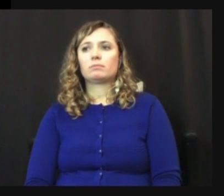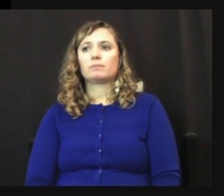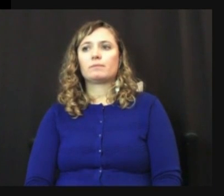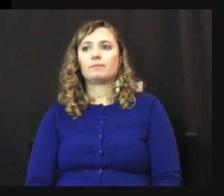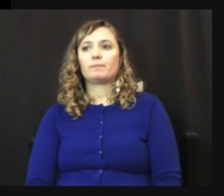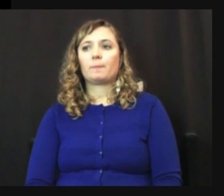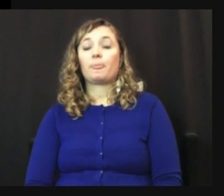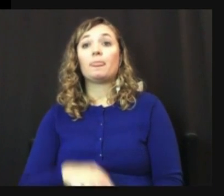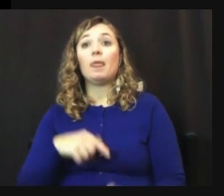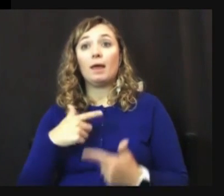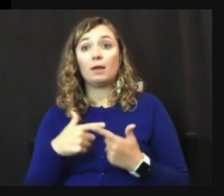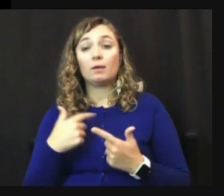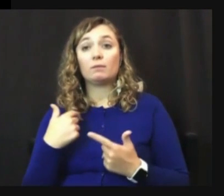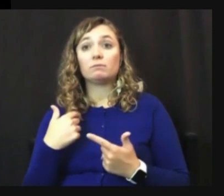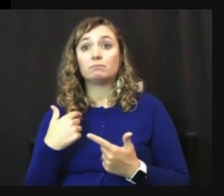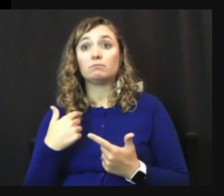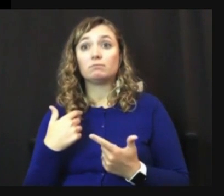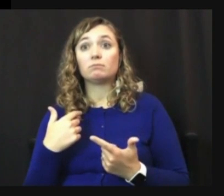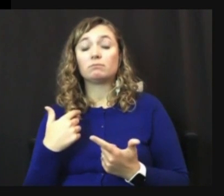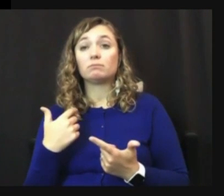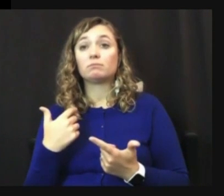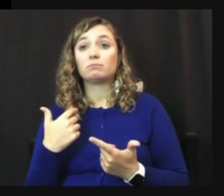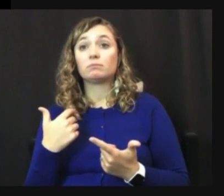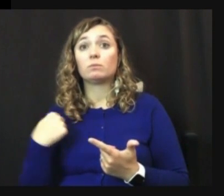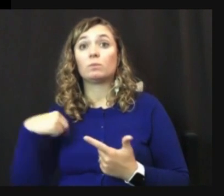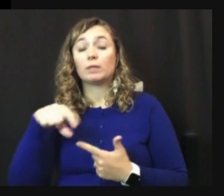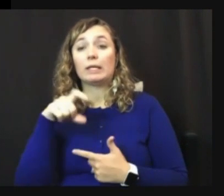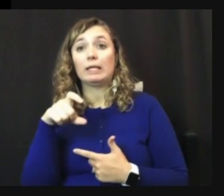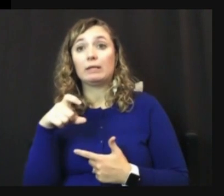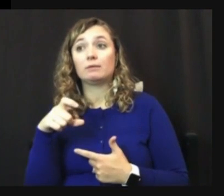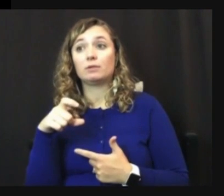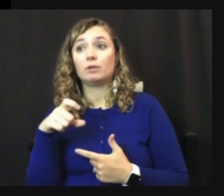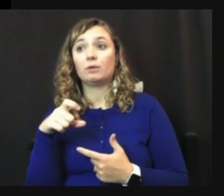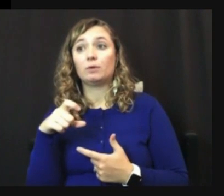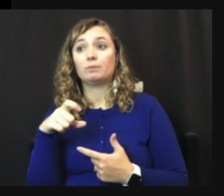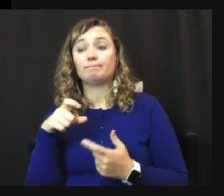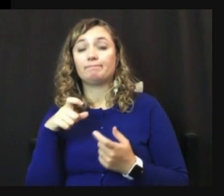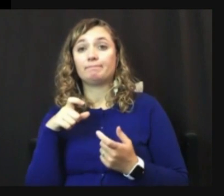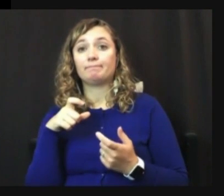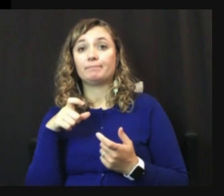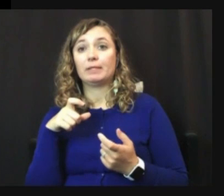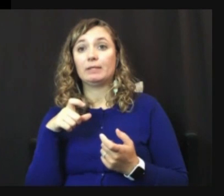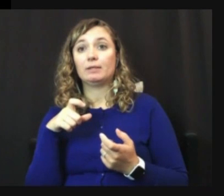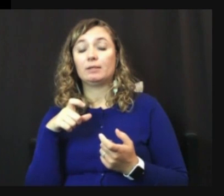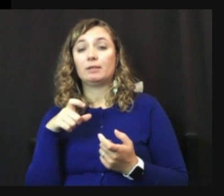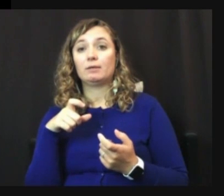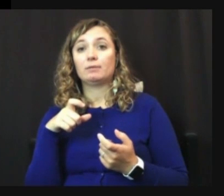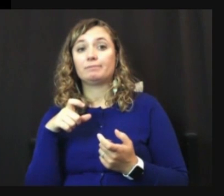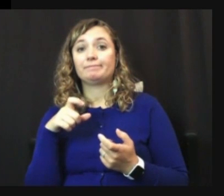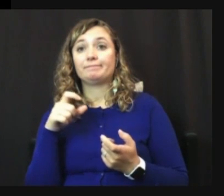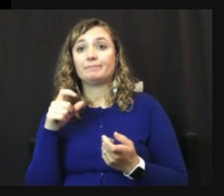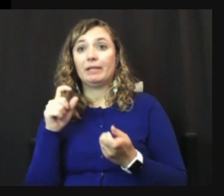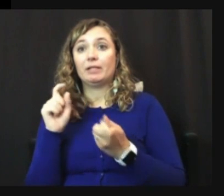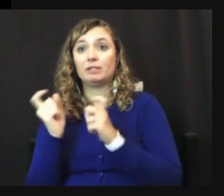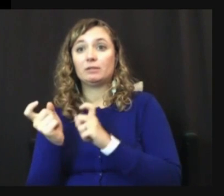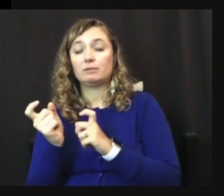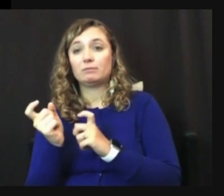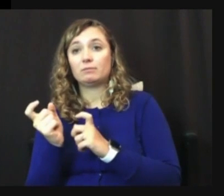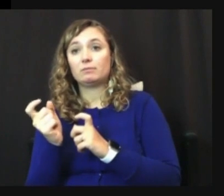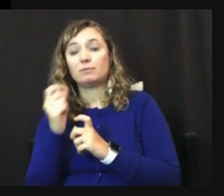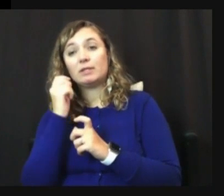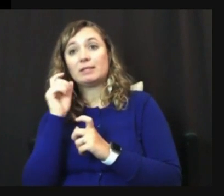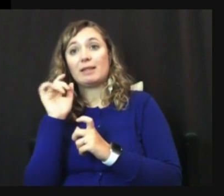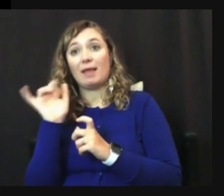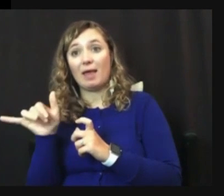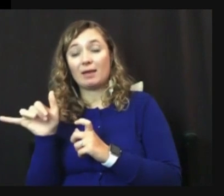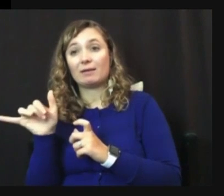then we're going to have to, then adjusting that is going to mess up everything else for the rest of the day,